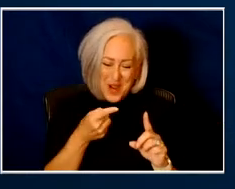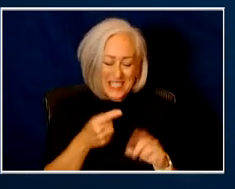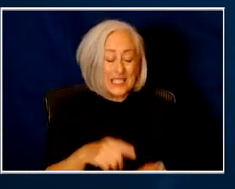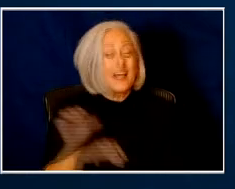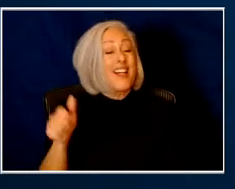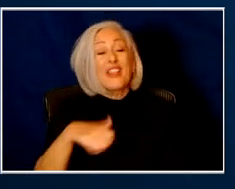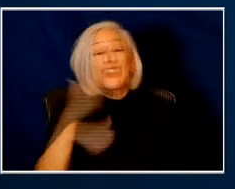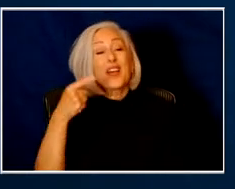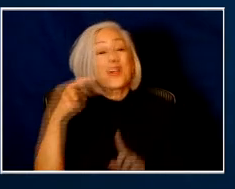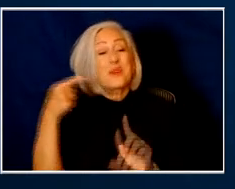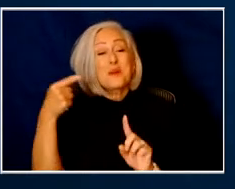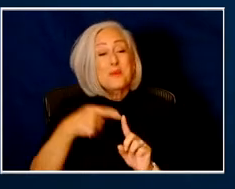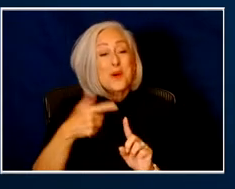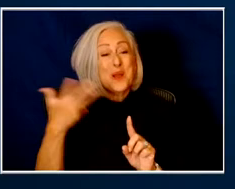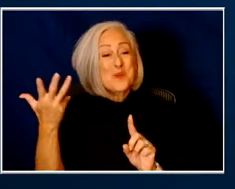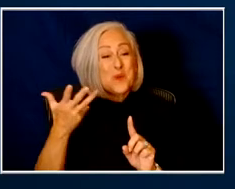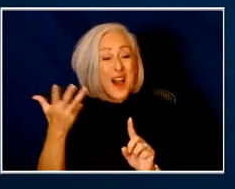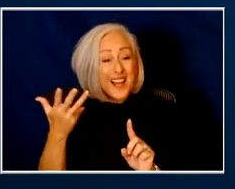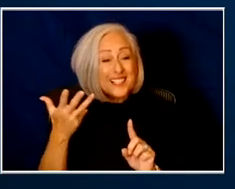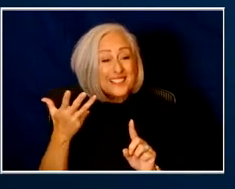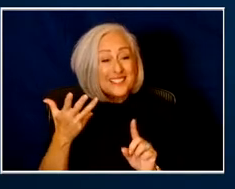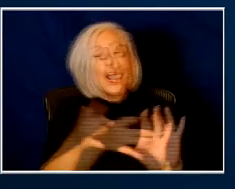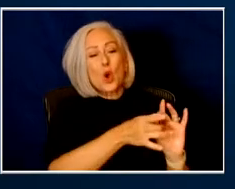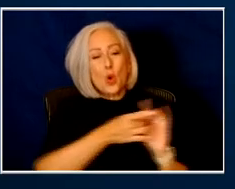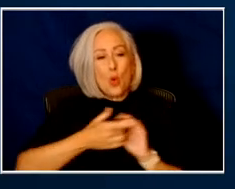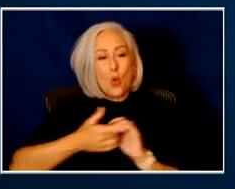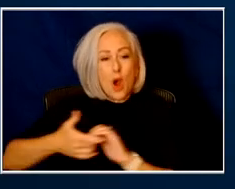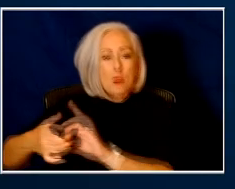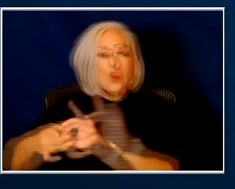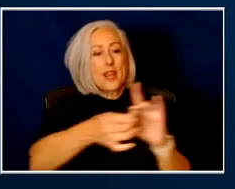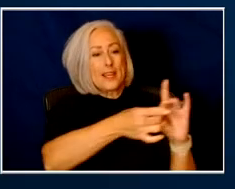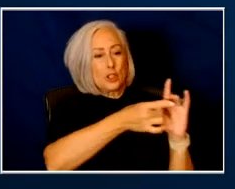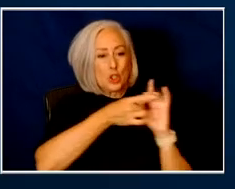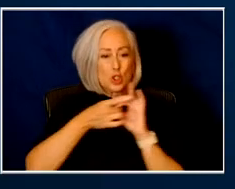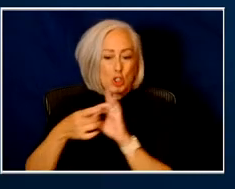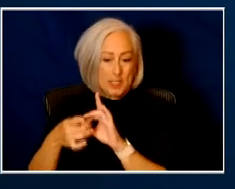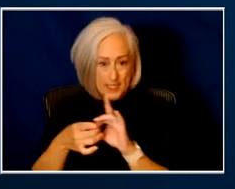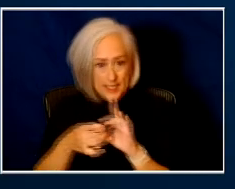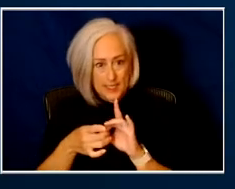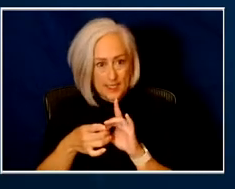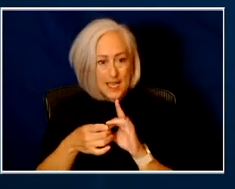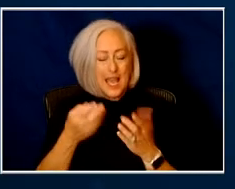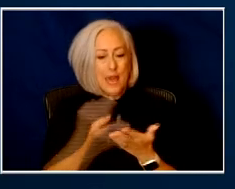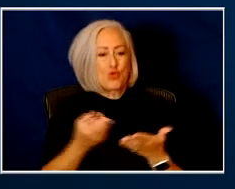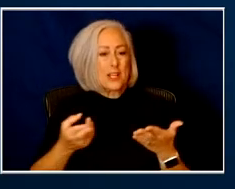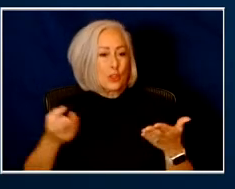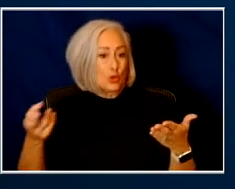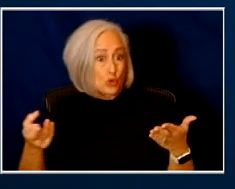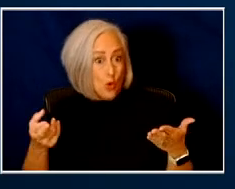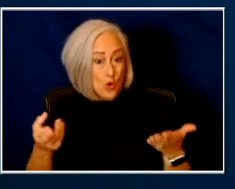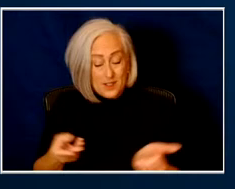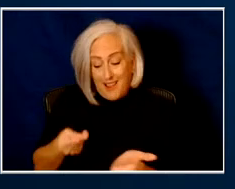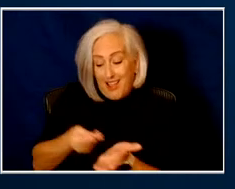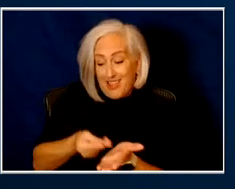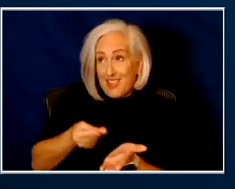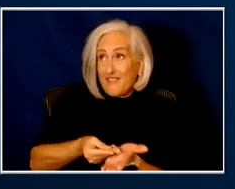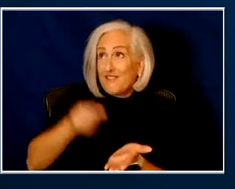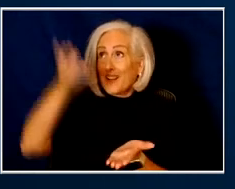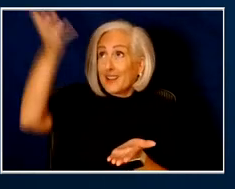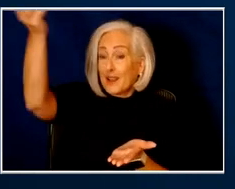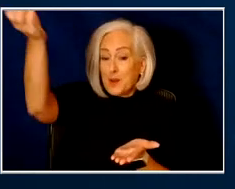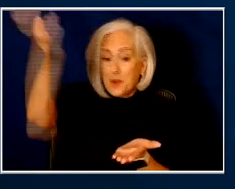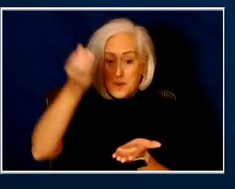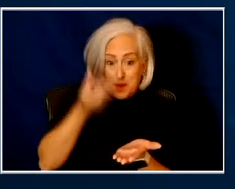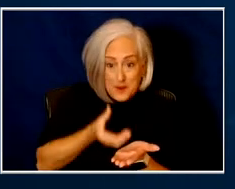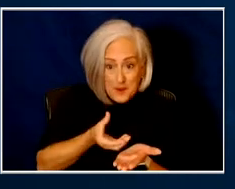is uh the cooperation but also that resource that funding resource that was able to get this done